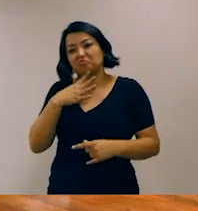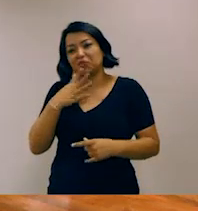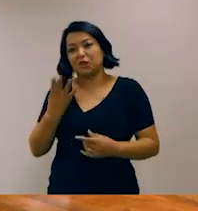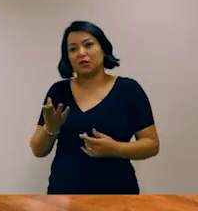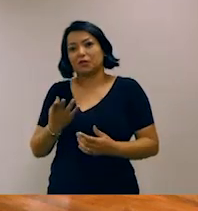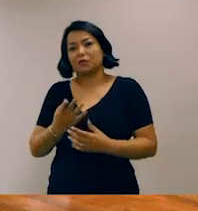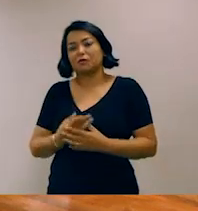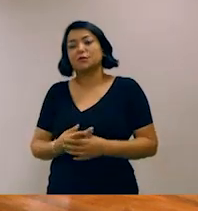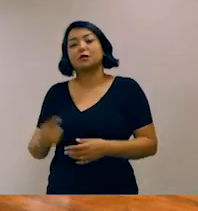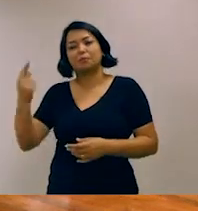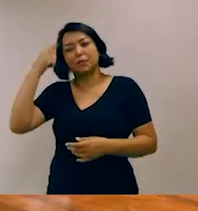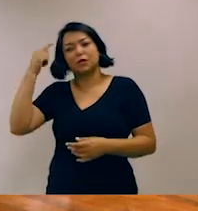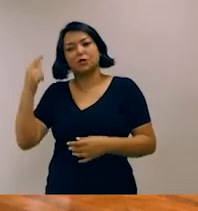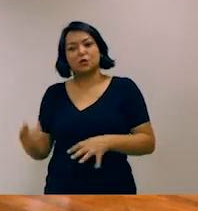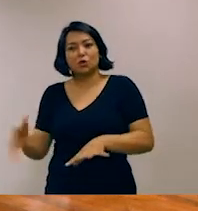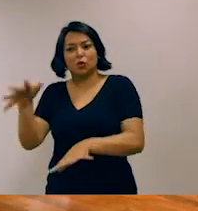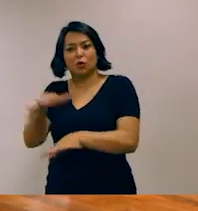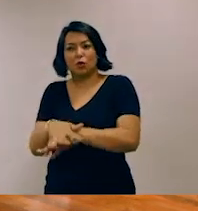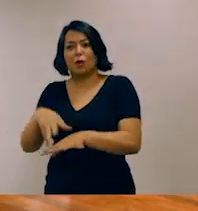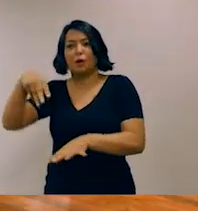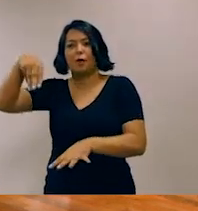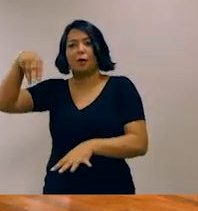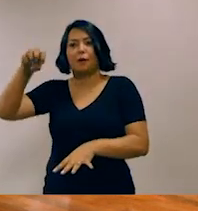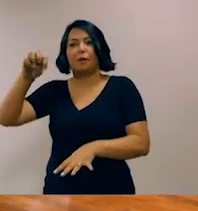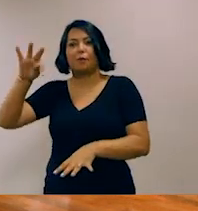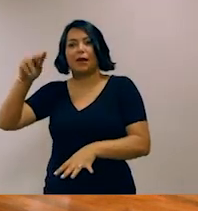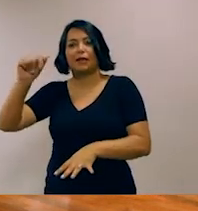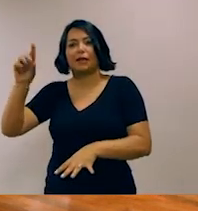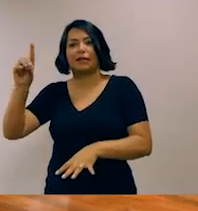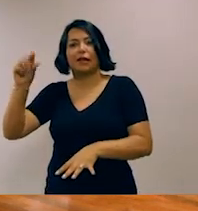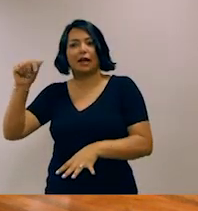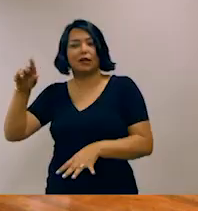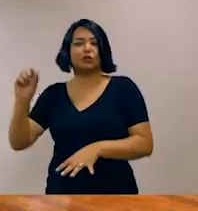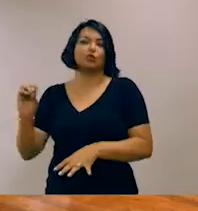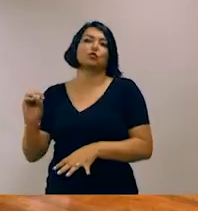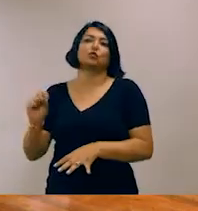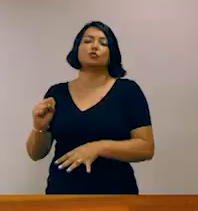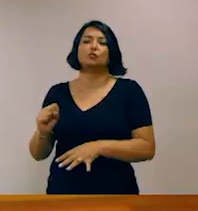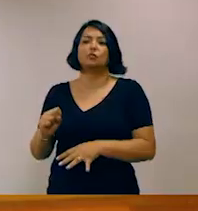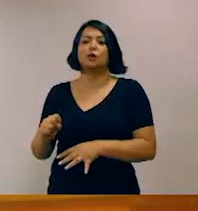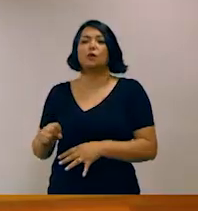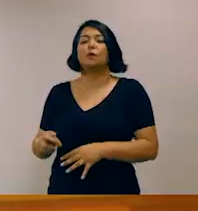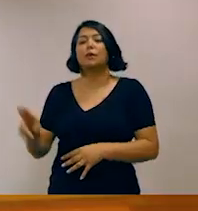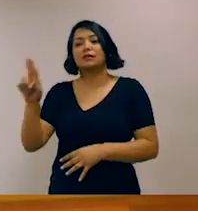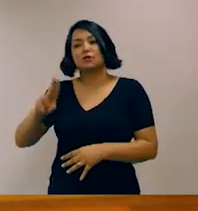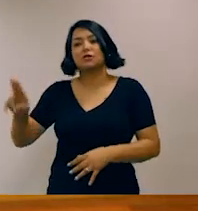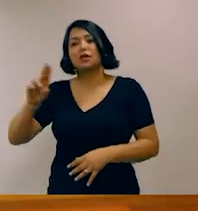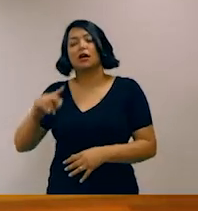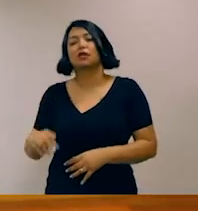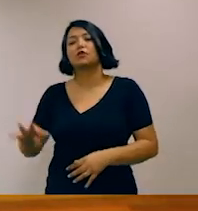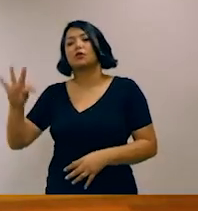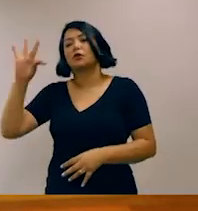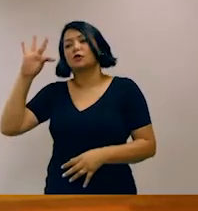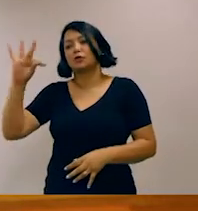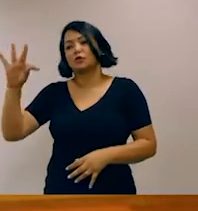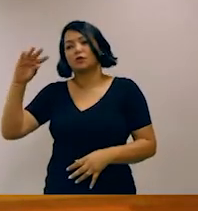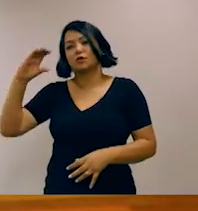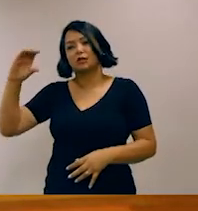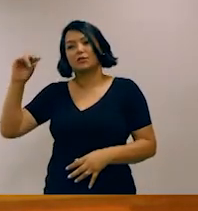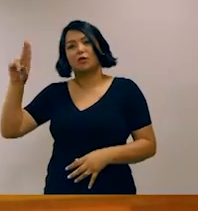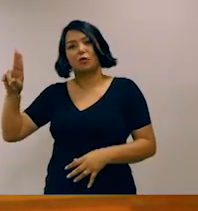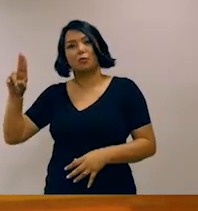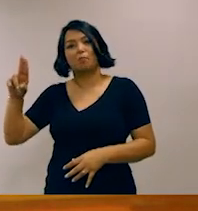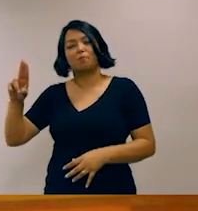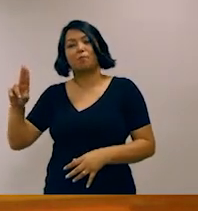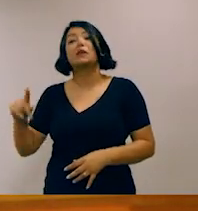So in the petition via the assistant, did you think about including metadata created by the courts?